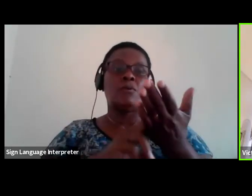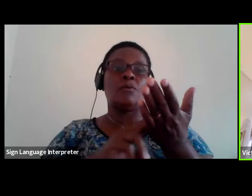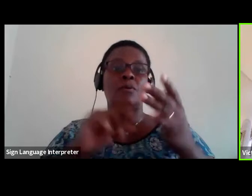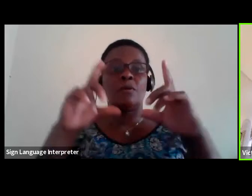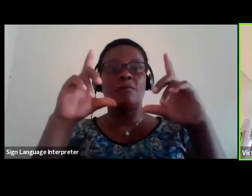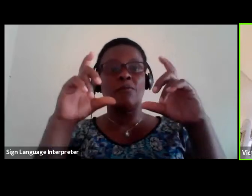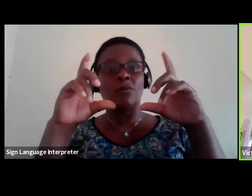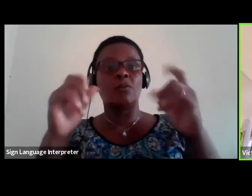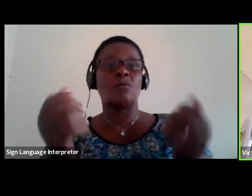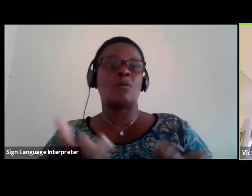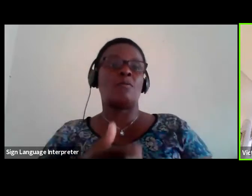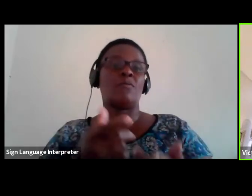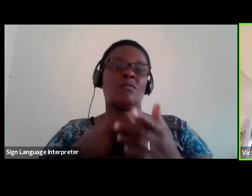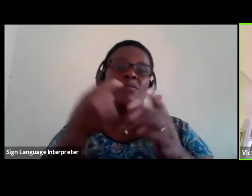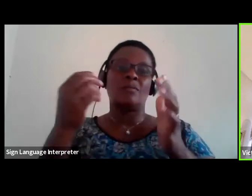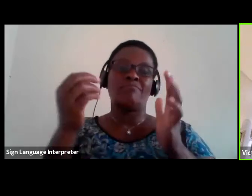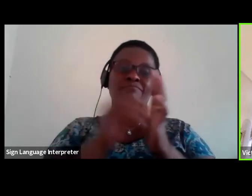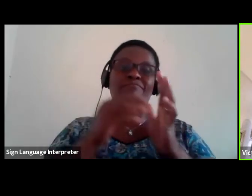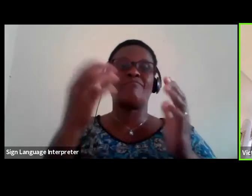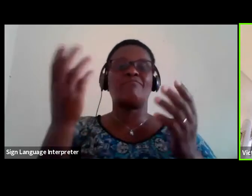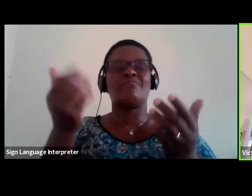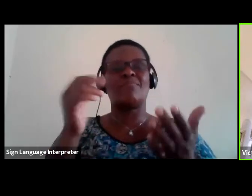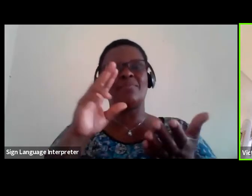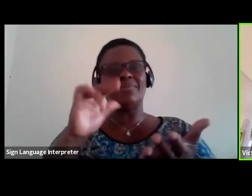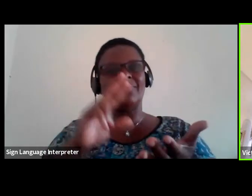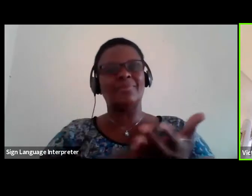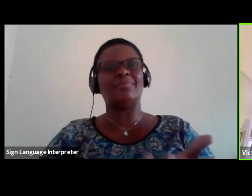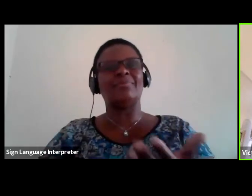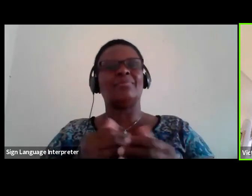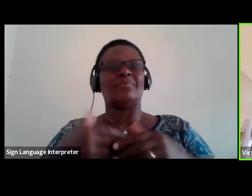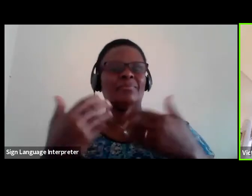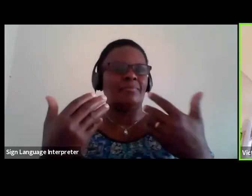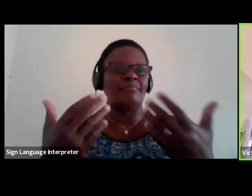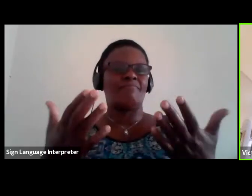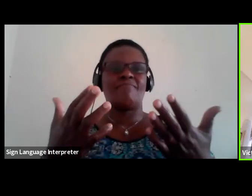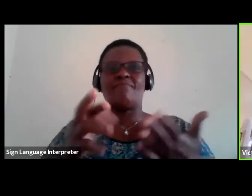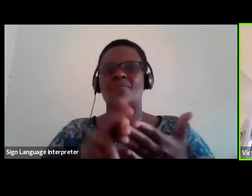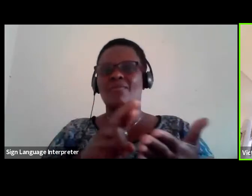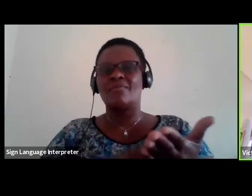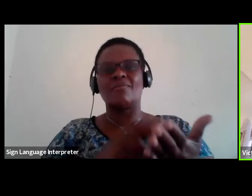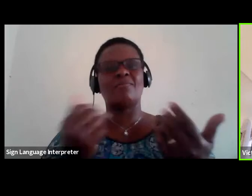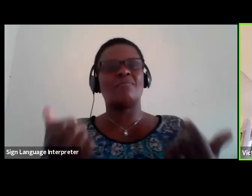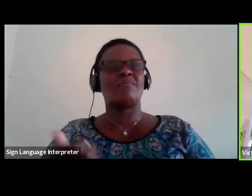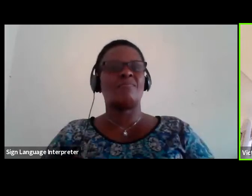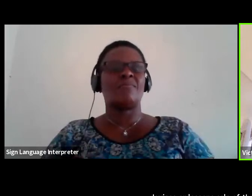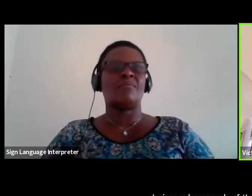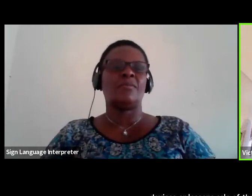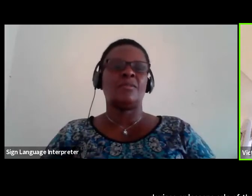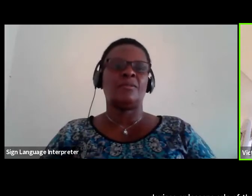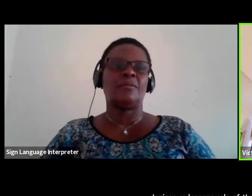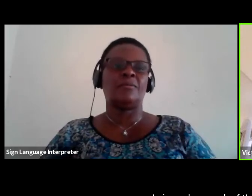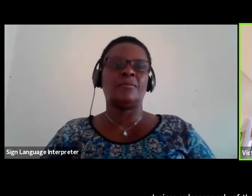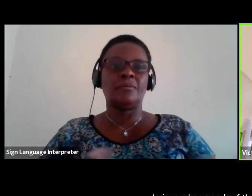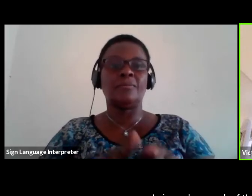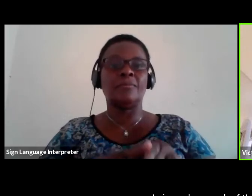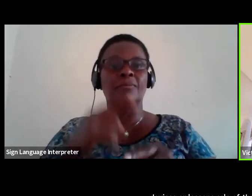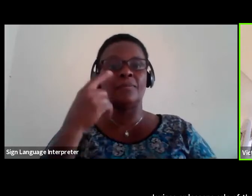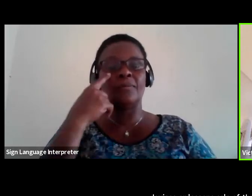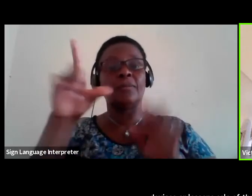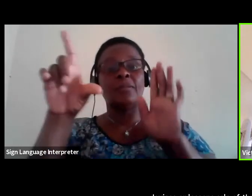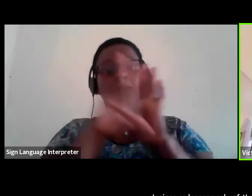devices or licensing or sale of those type of equipment without registration or licensing. We've seen also laws that